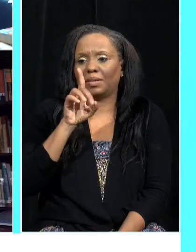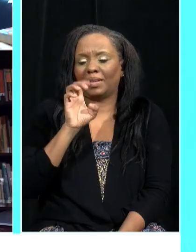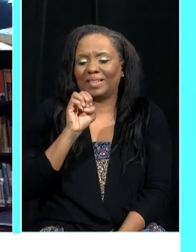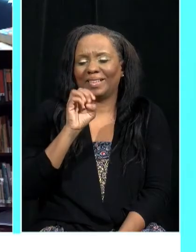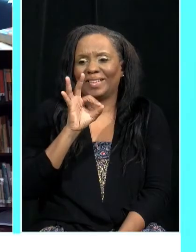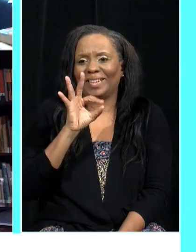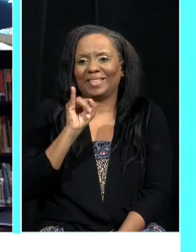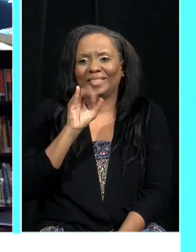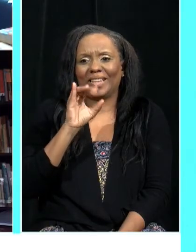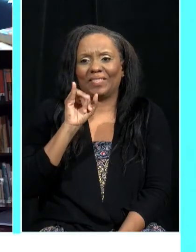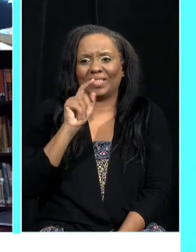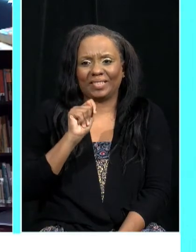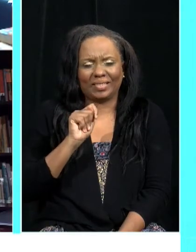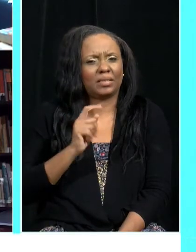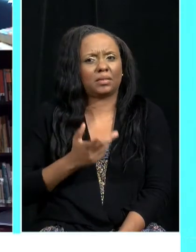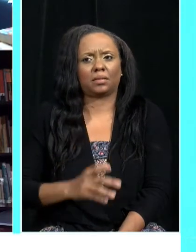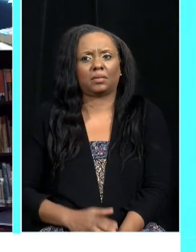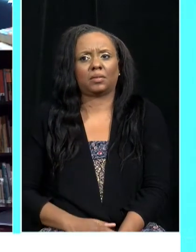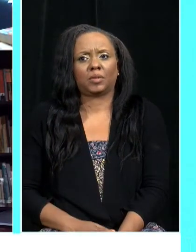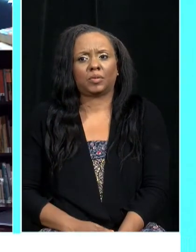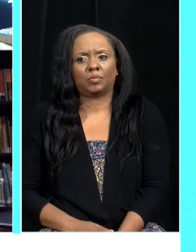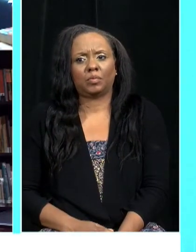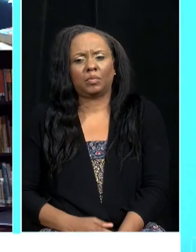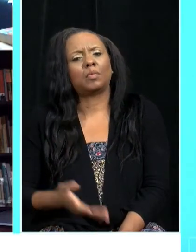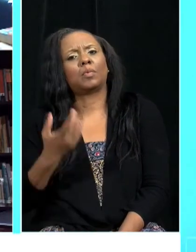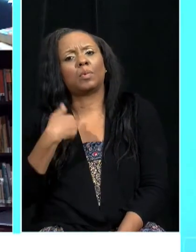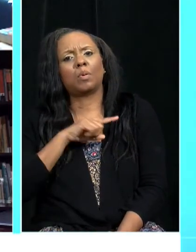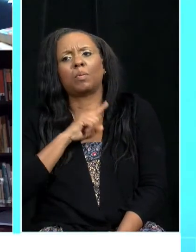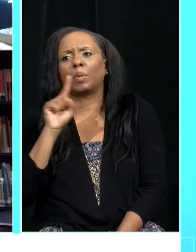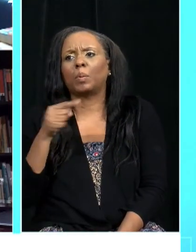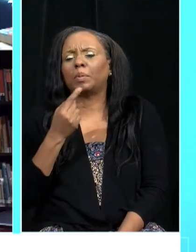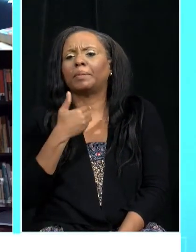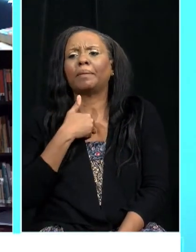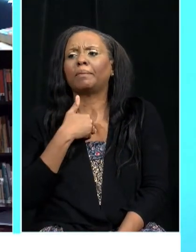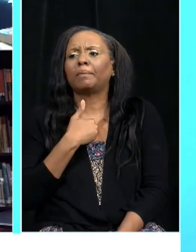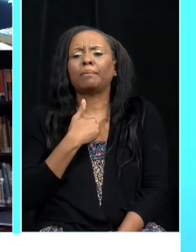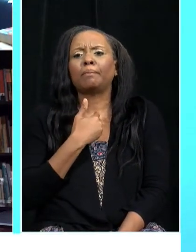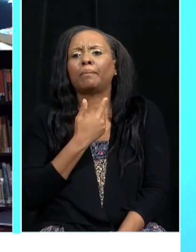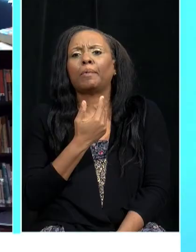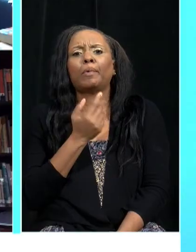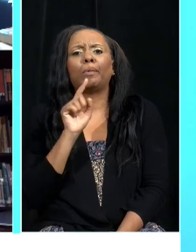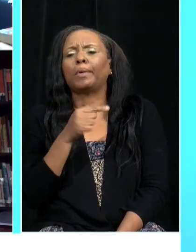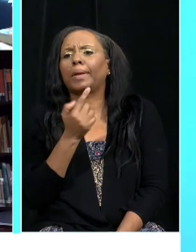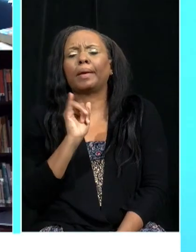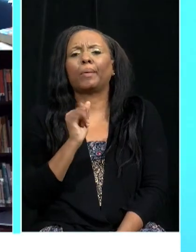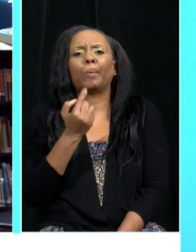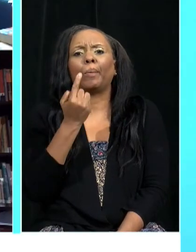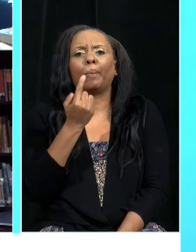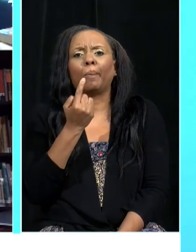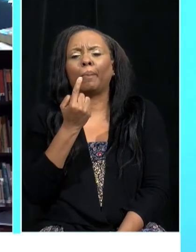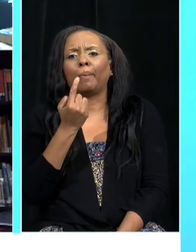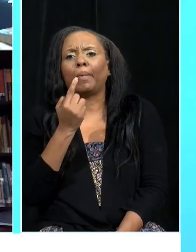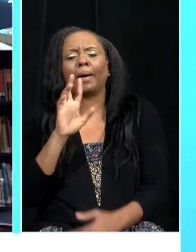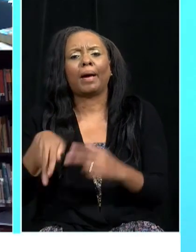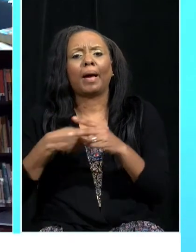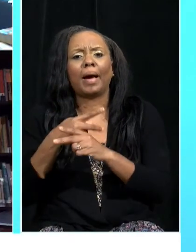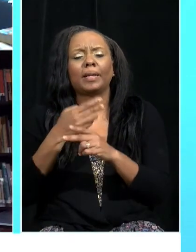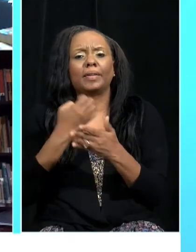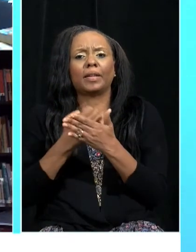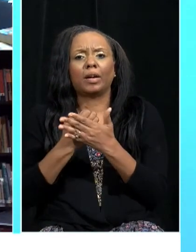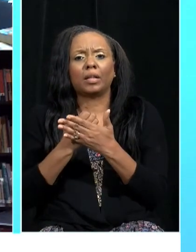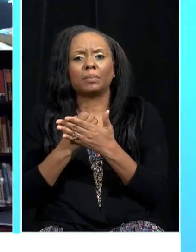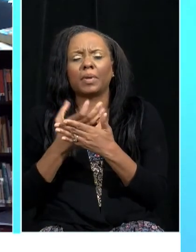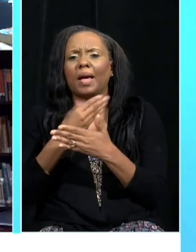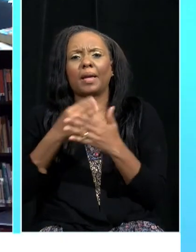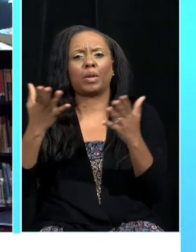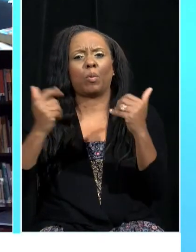monocrop, monotype, undiversified economies, must be running a surplus of 6% and still expect to get a